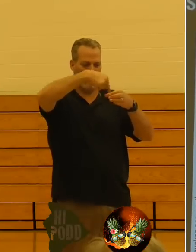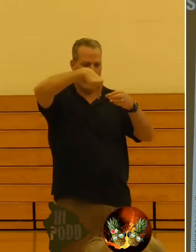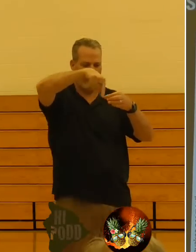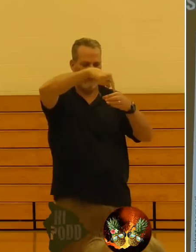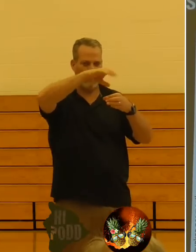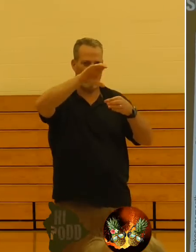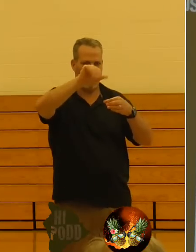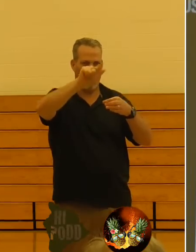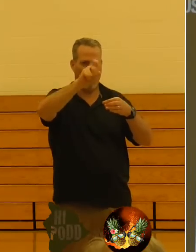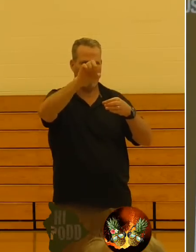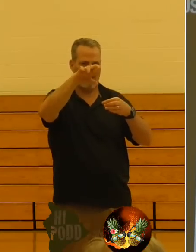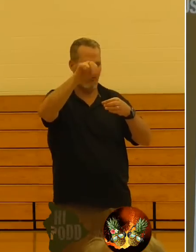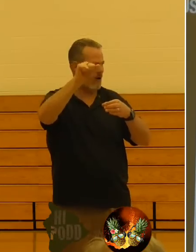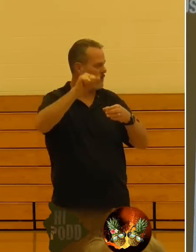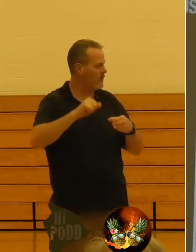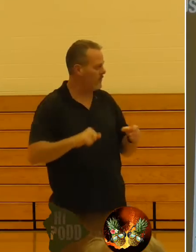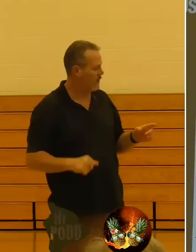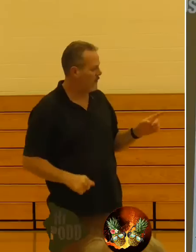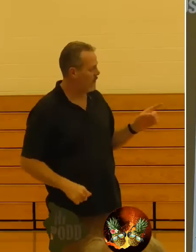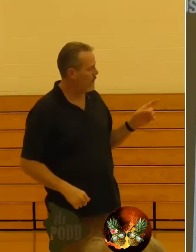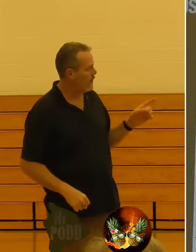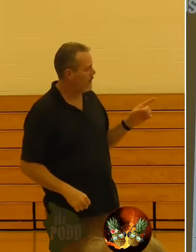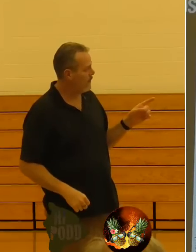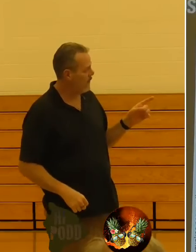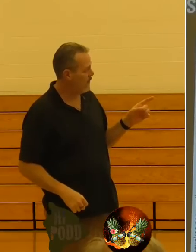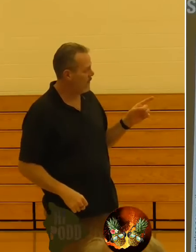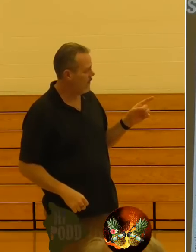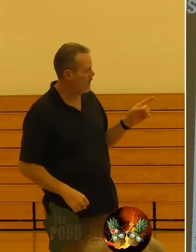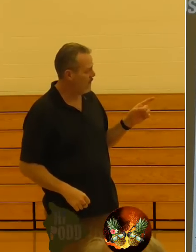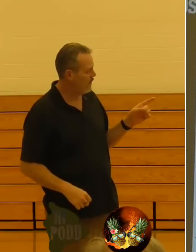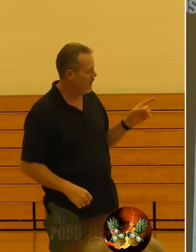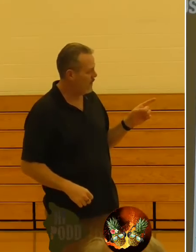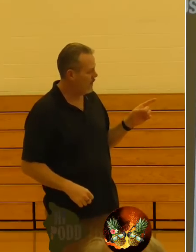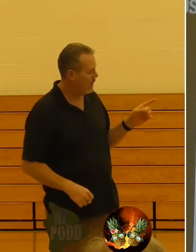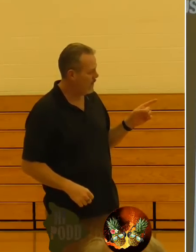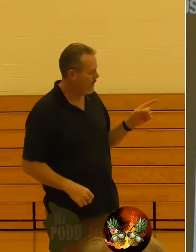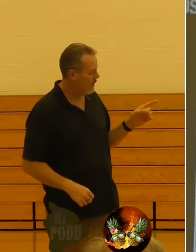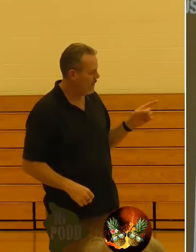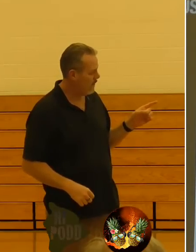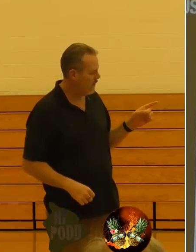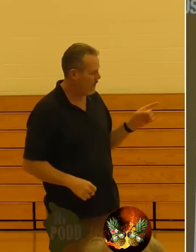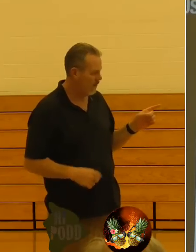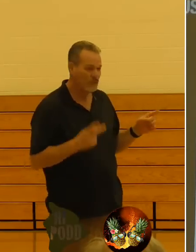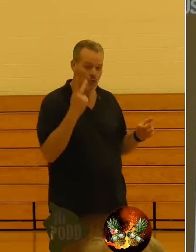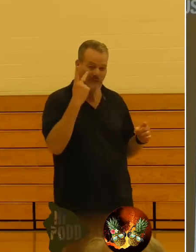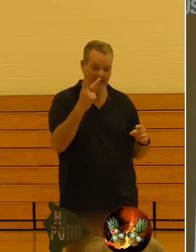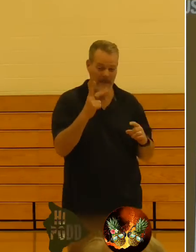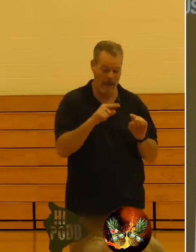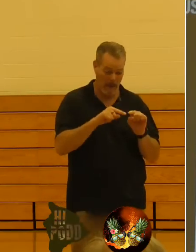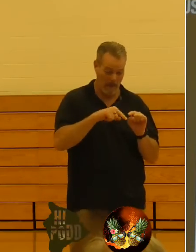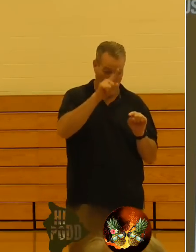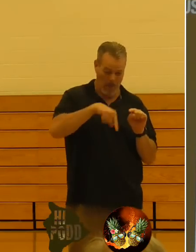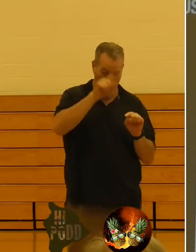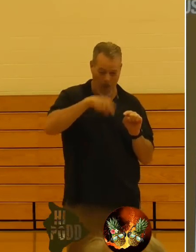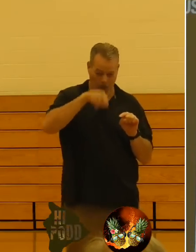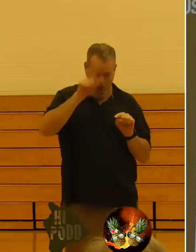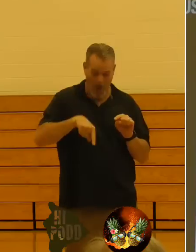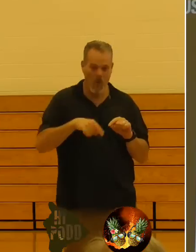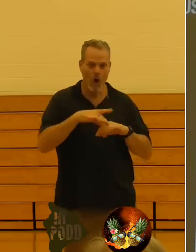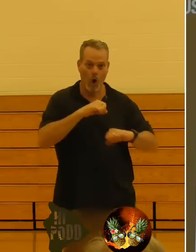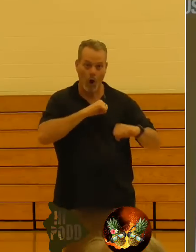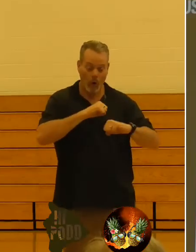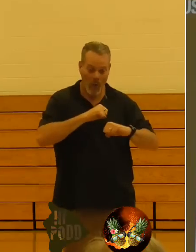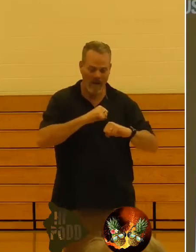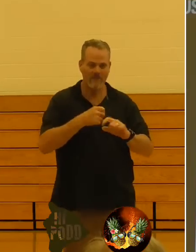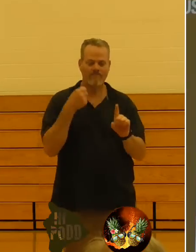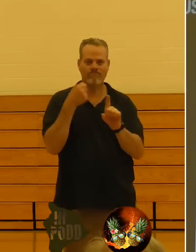So you can see the number of earthquakes, the extension of the line, we get an eruption. We get an extension of the line, then we